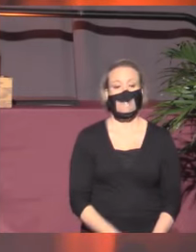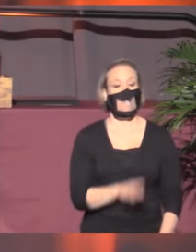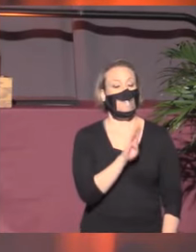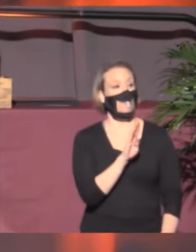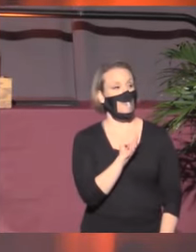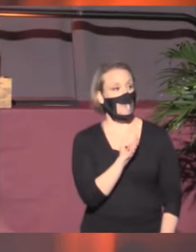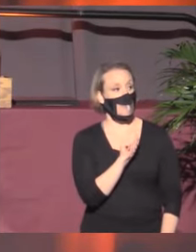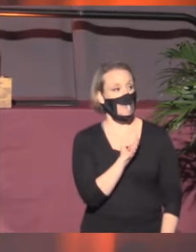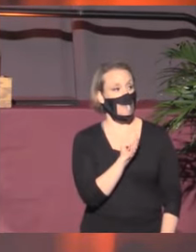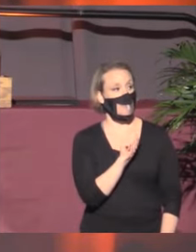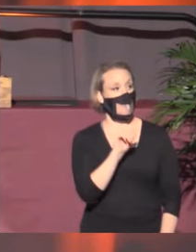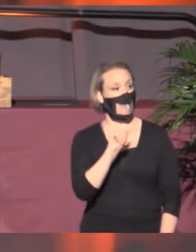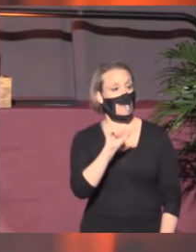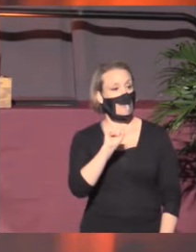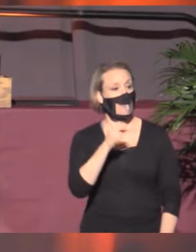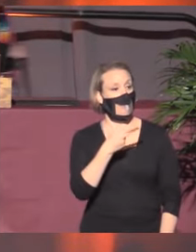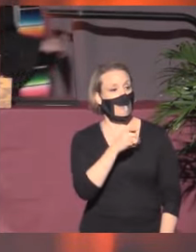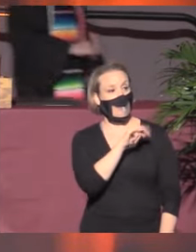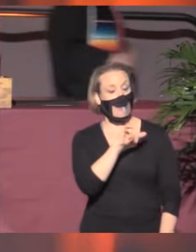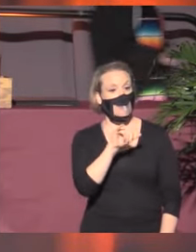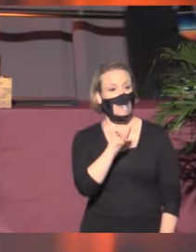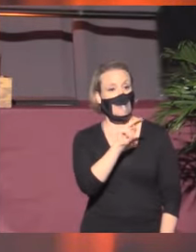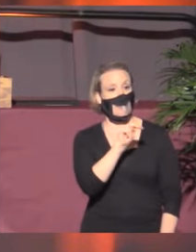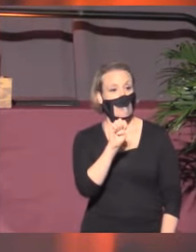Bachelor of Arts, Ashley Ann Hufker.